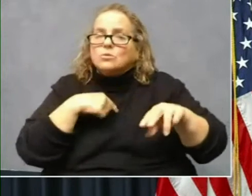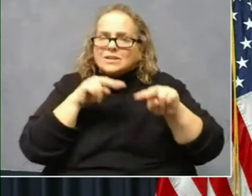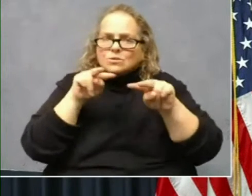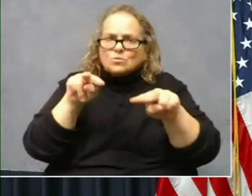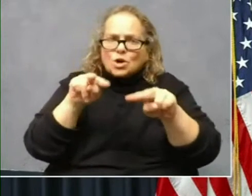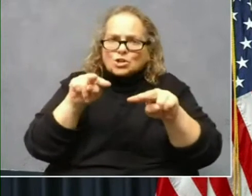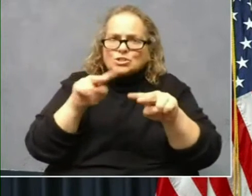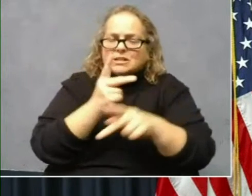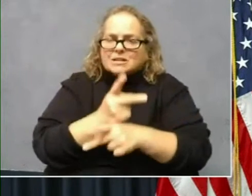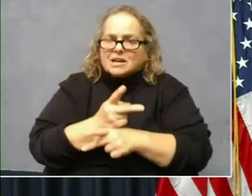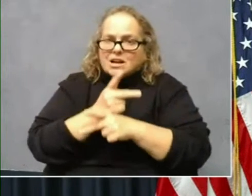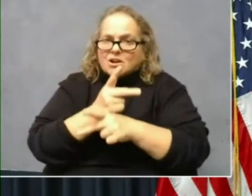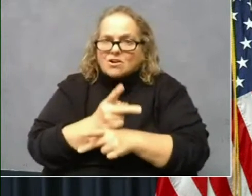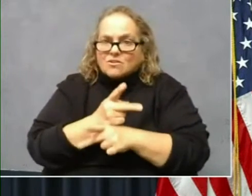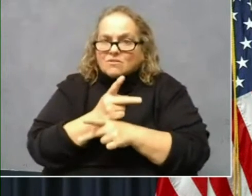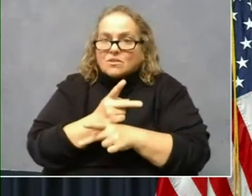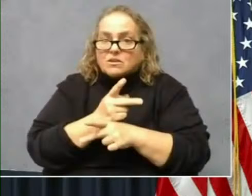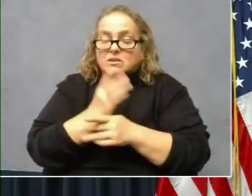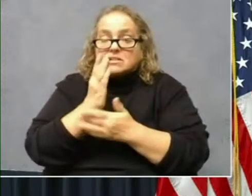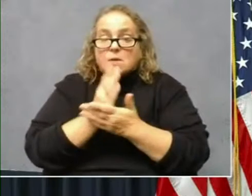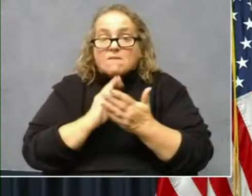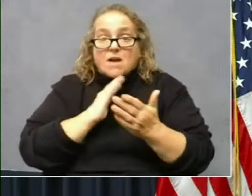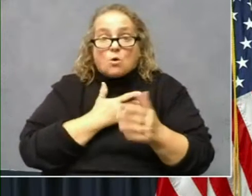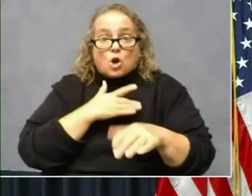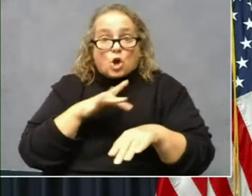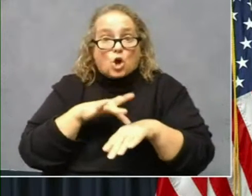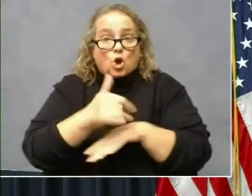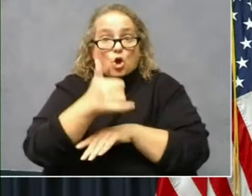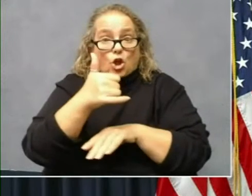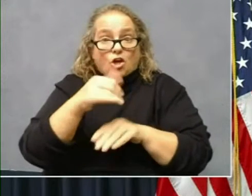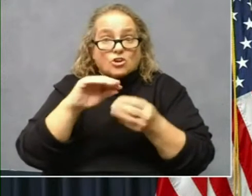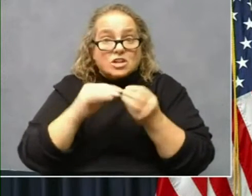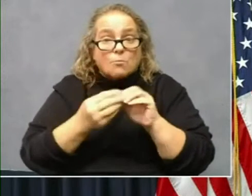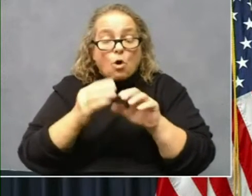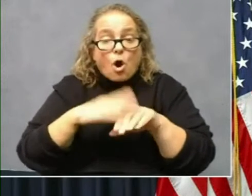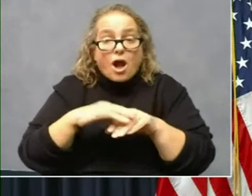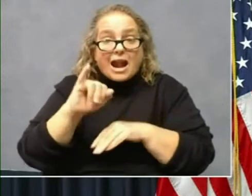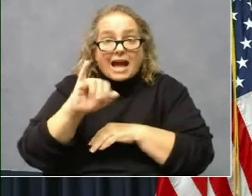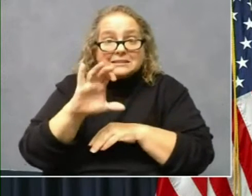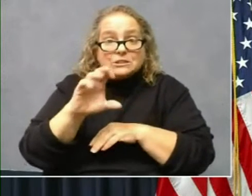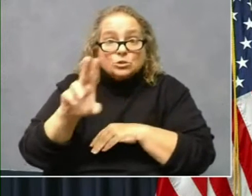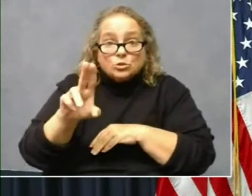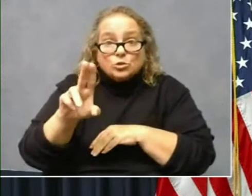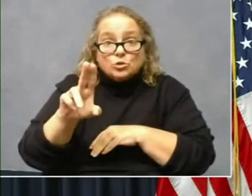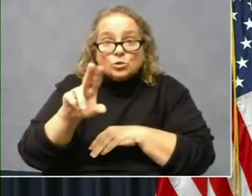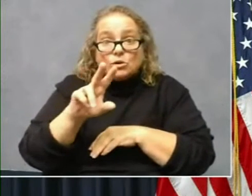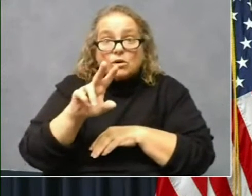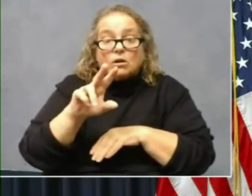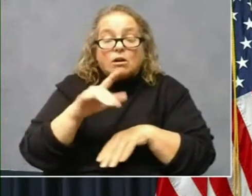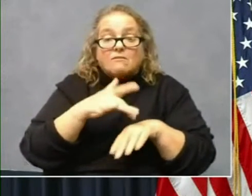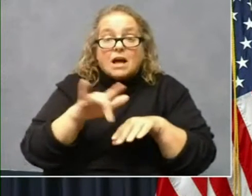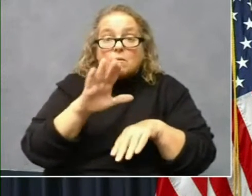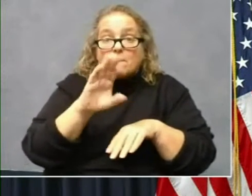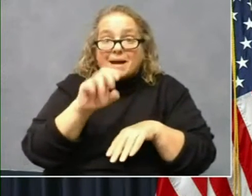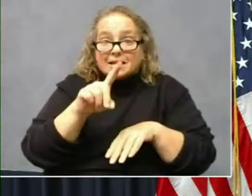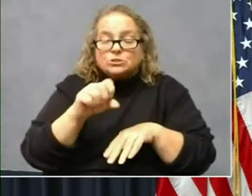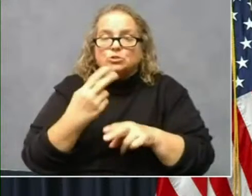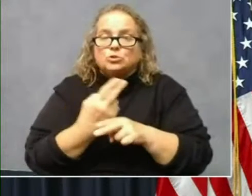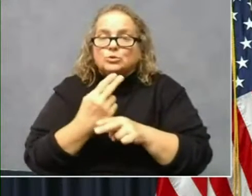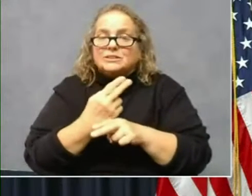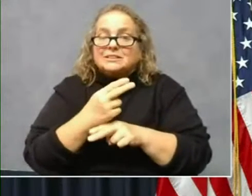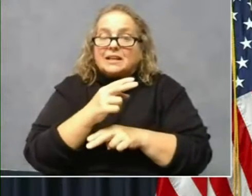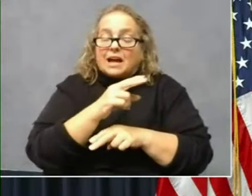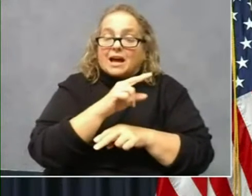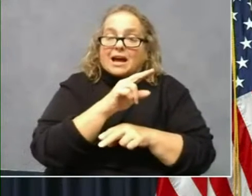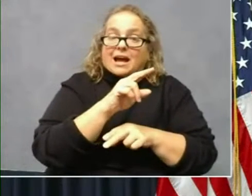fact, some of our earlier numbers on ICU available beds had the NICU beds in them, which obviously you can't use